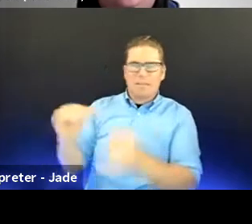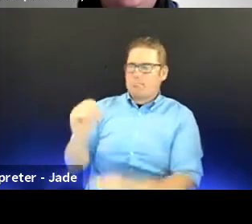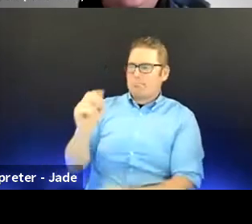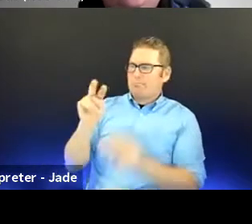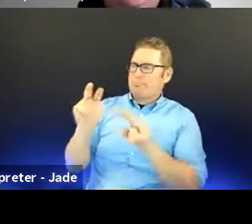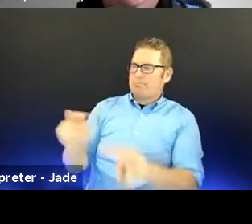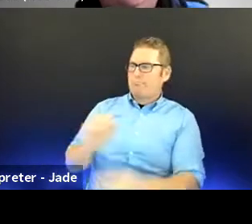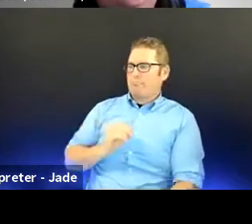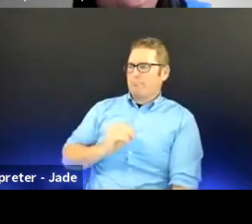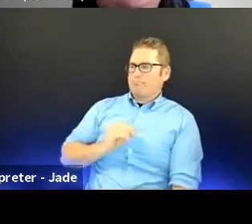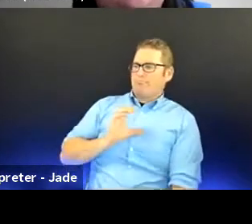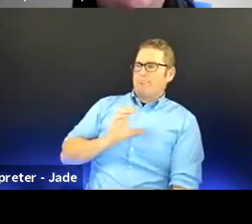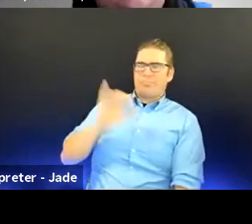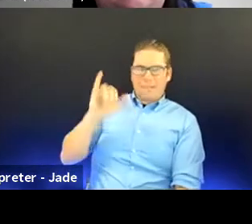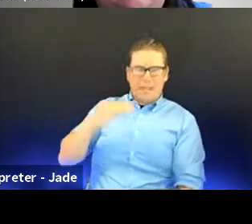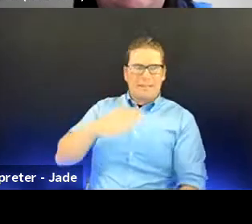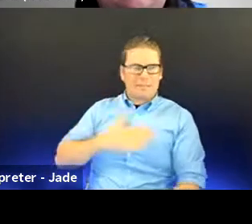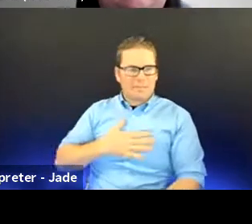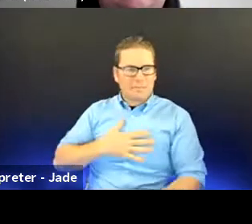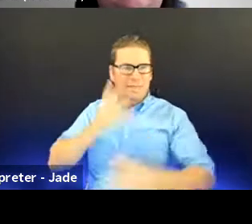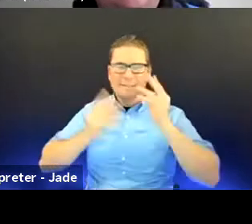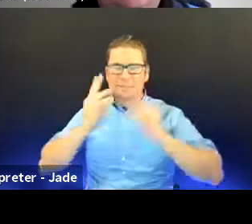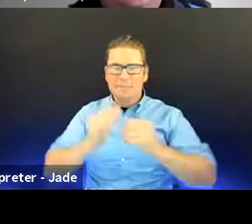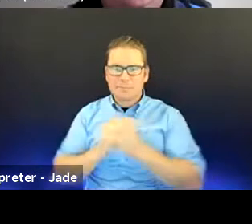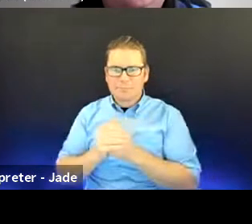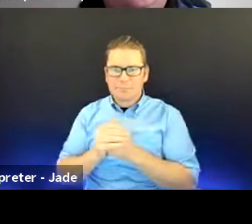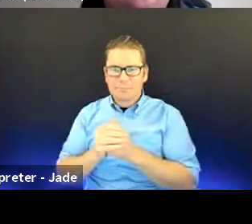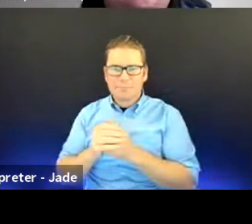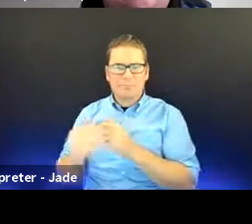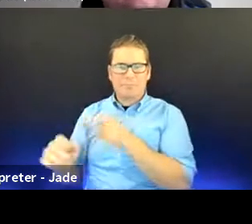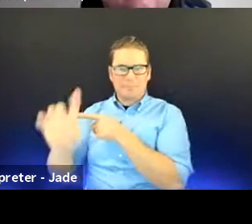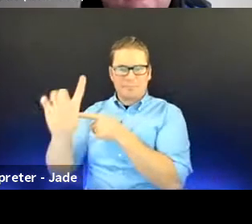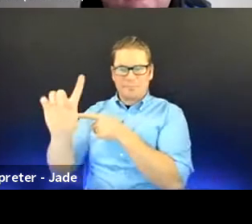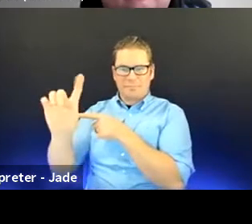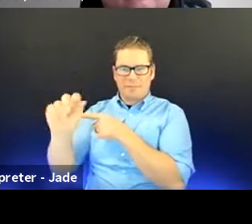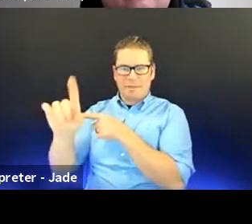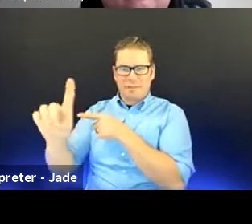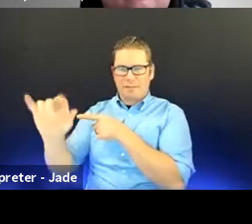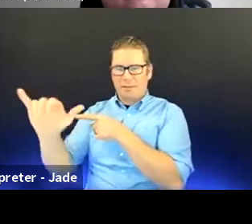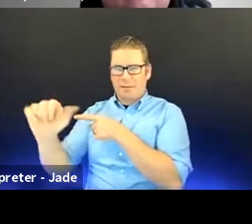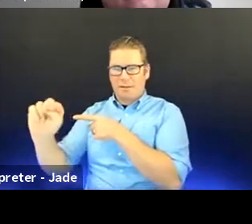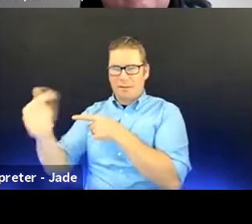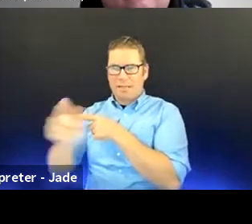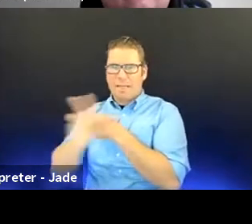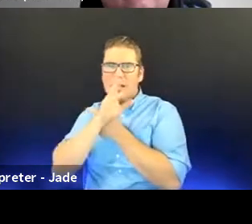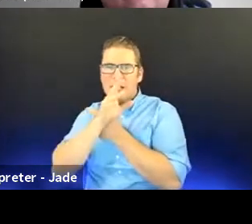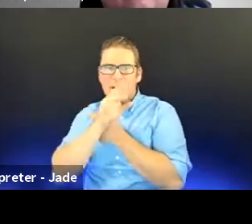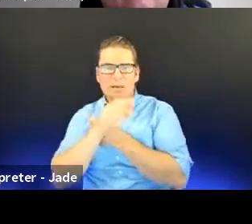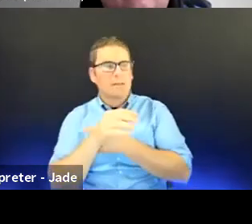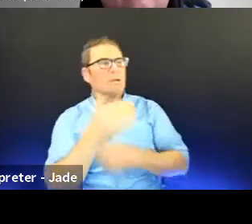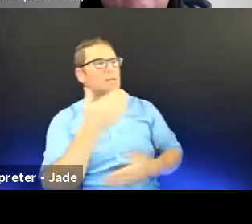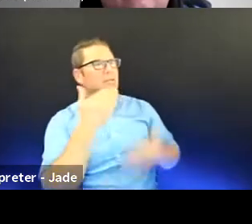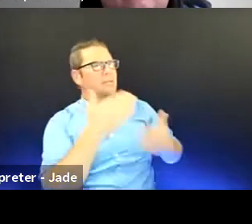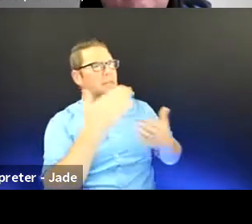Great, thank you, Lee, for sharing. I do have a question for you as well. So it, as you were sharing your experiences, you